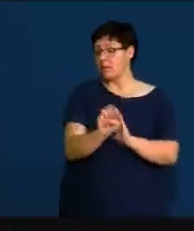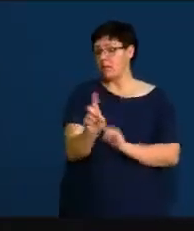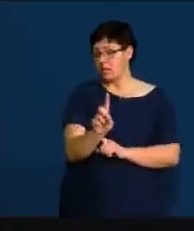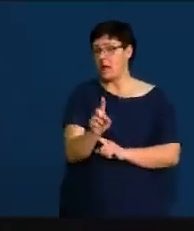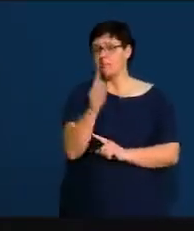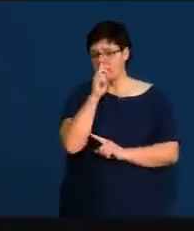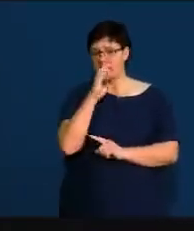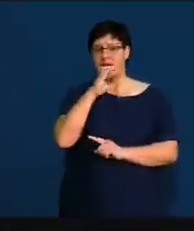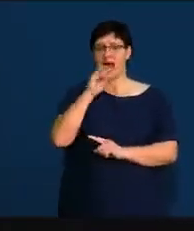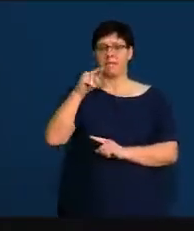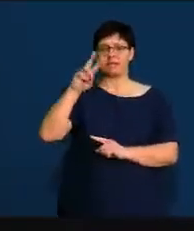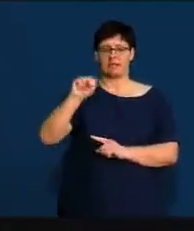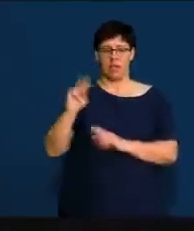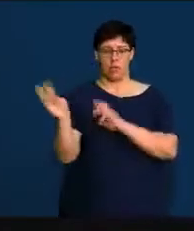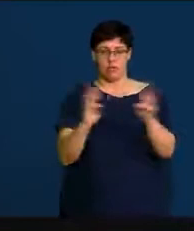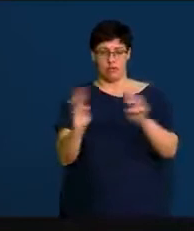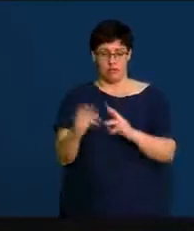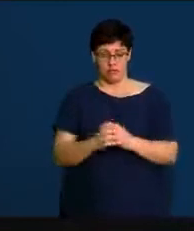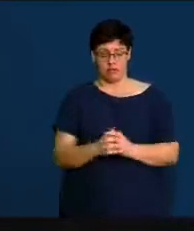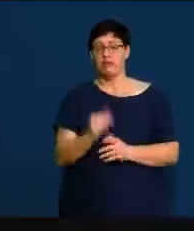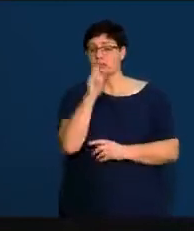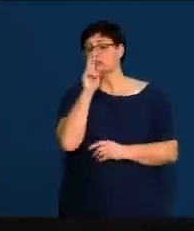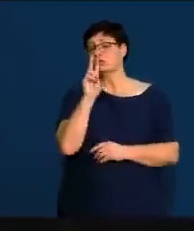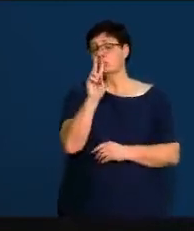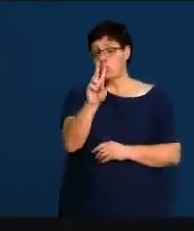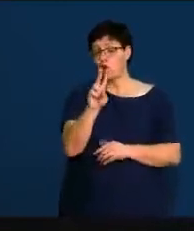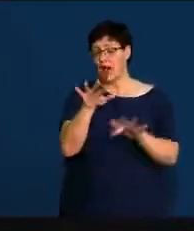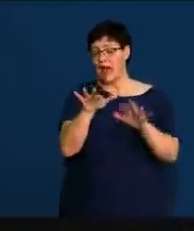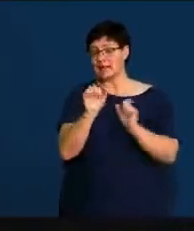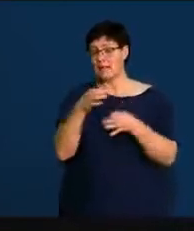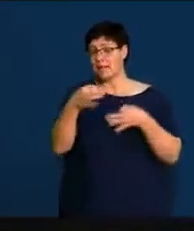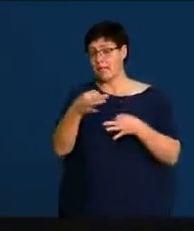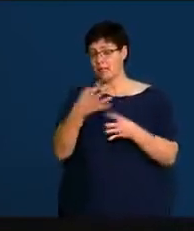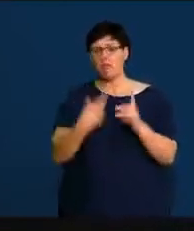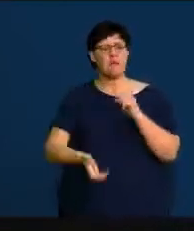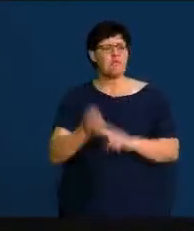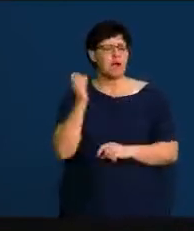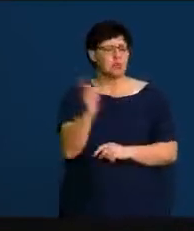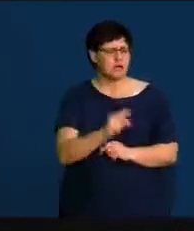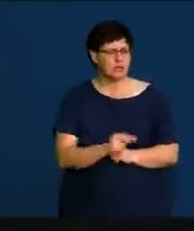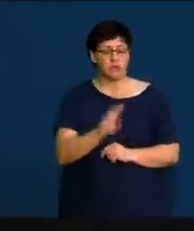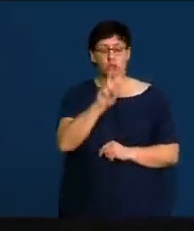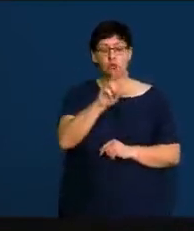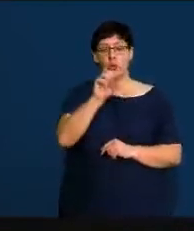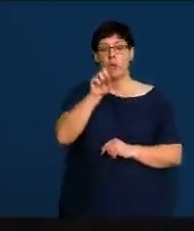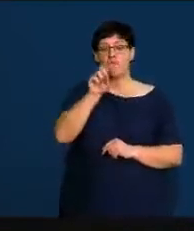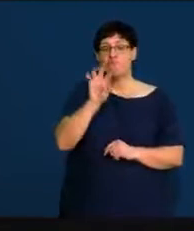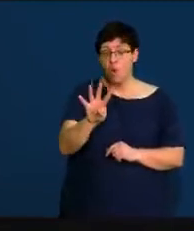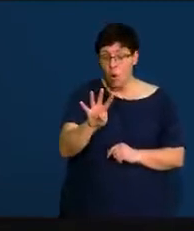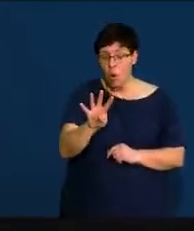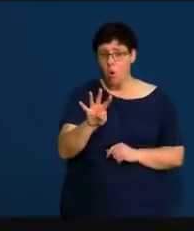is climate and weather. And when looking at the examination papers, we found the following. In 2014,